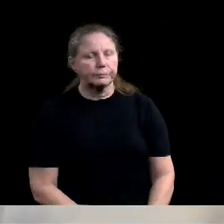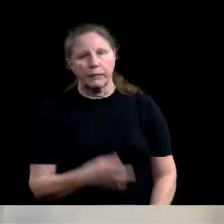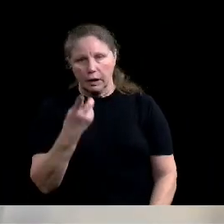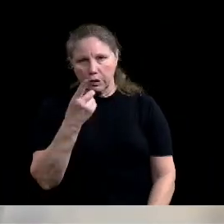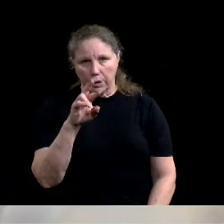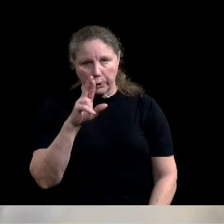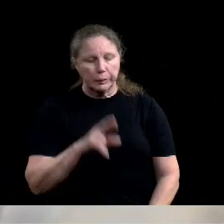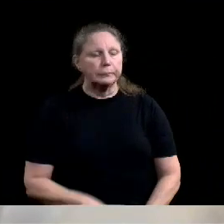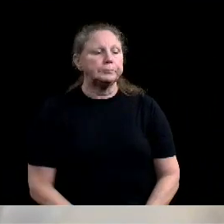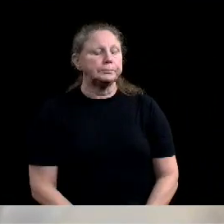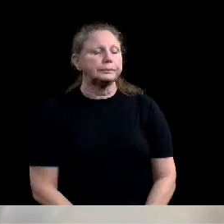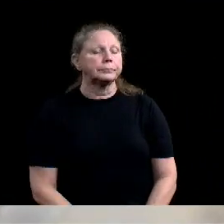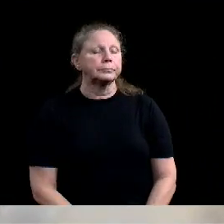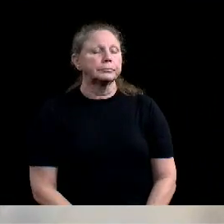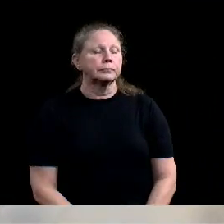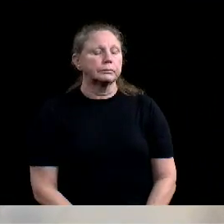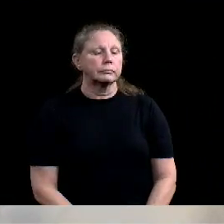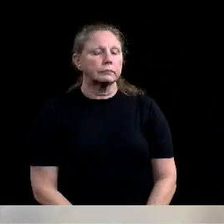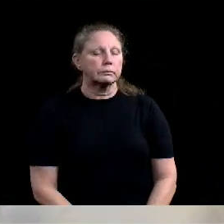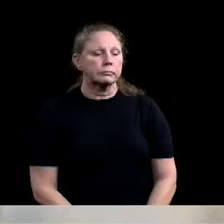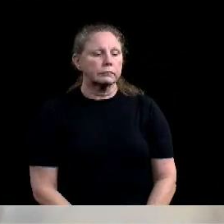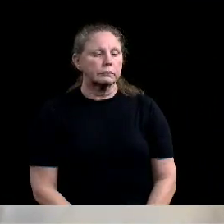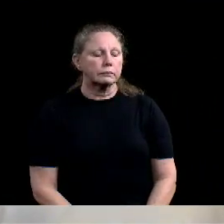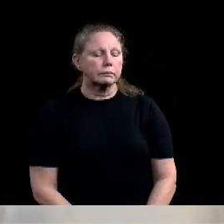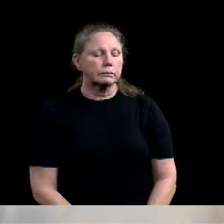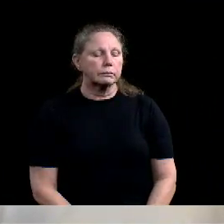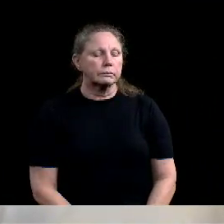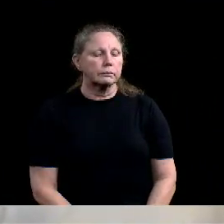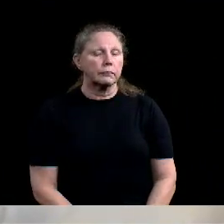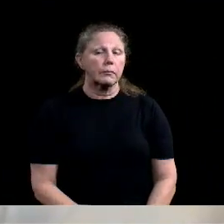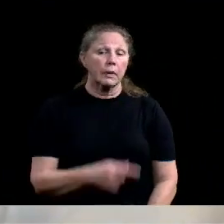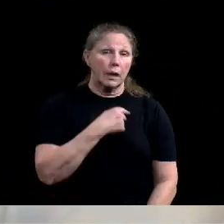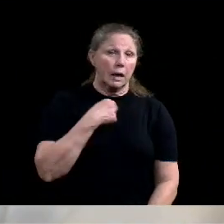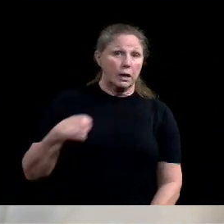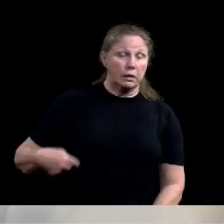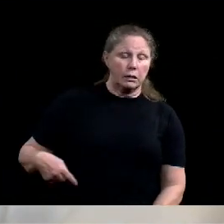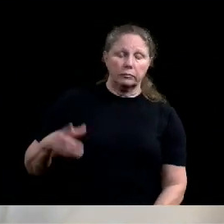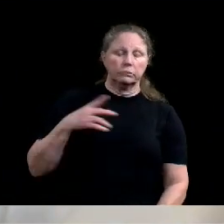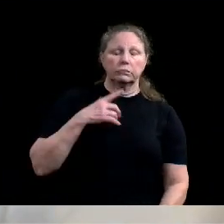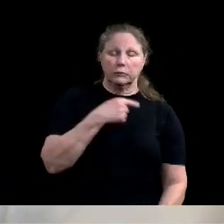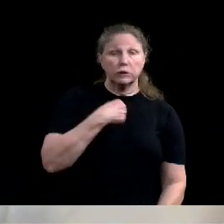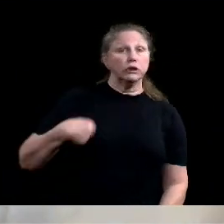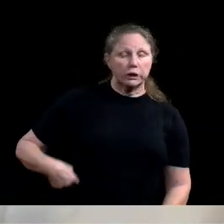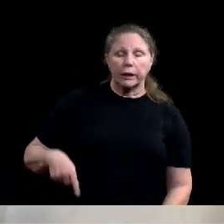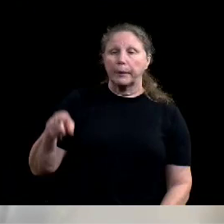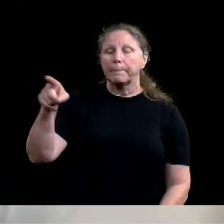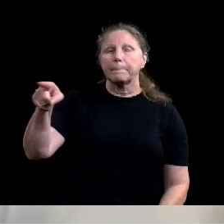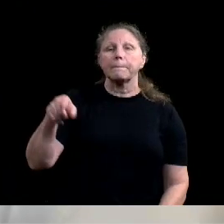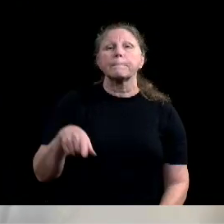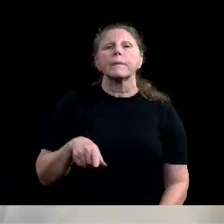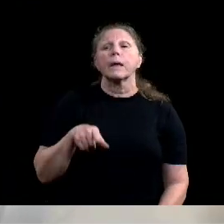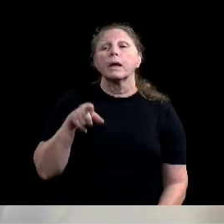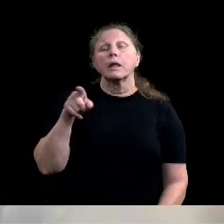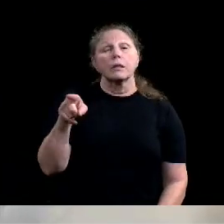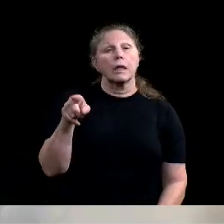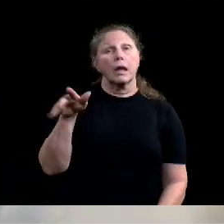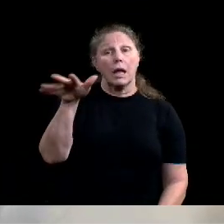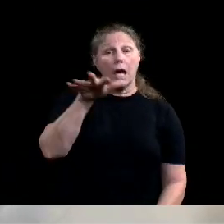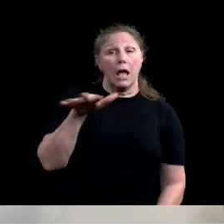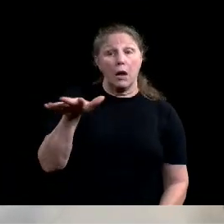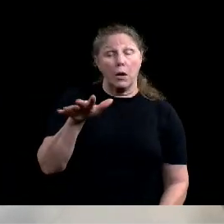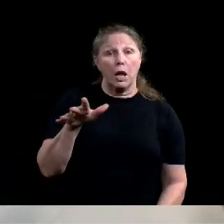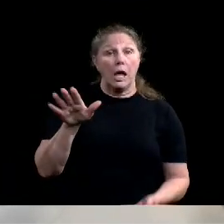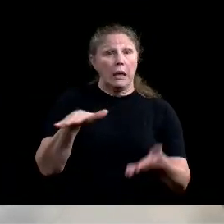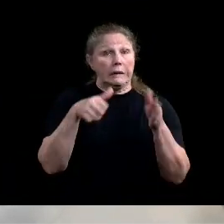in China, 80% of the deaths were in adults older than 60.